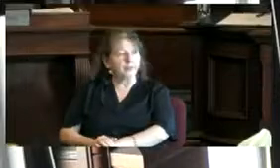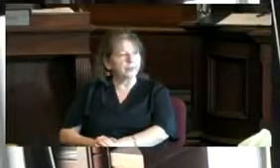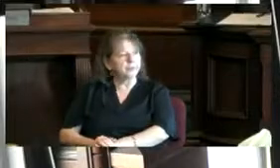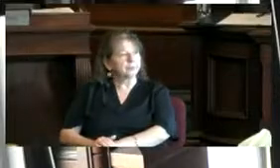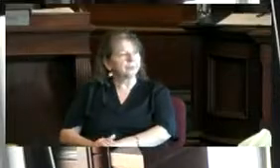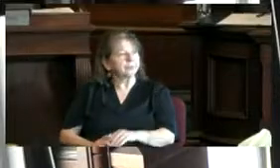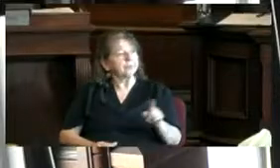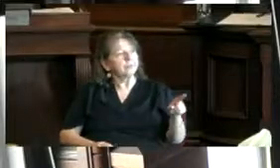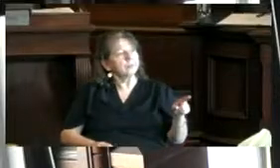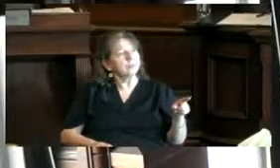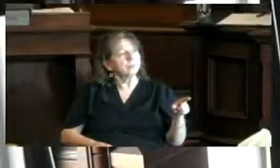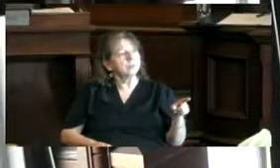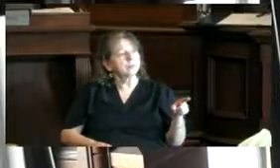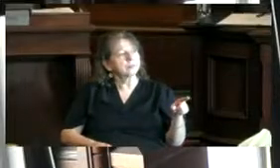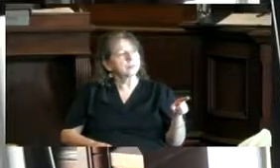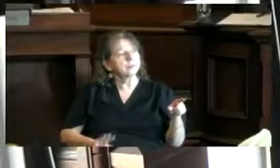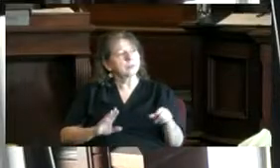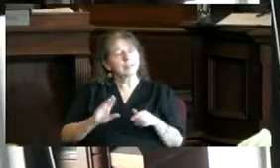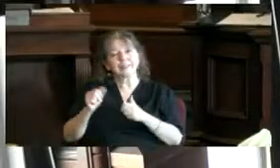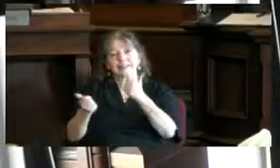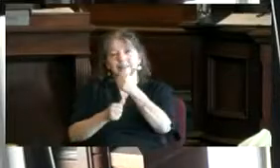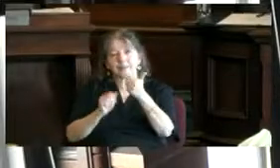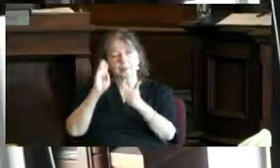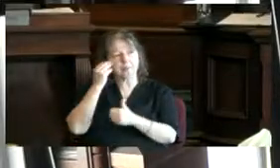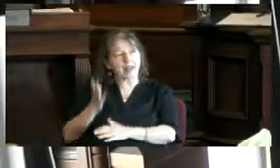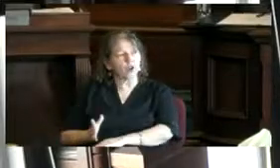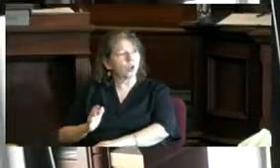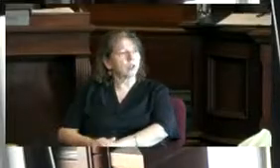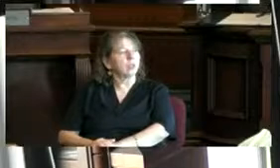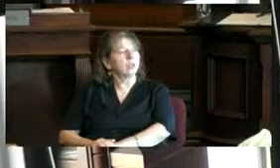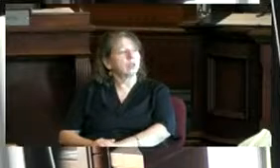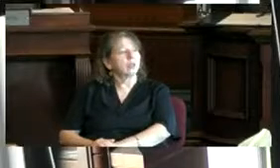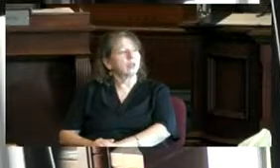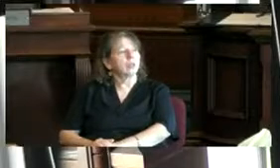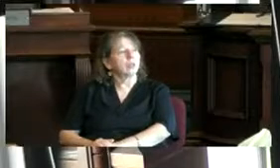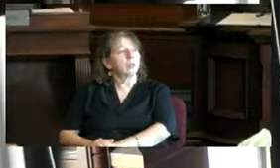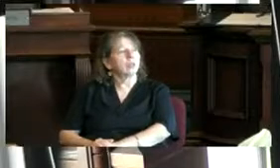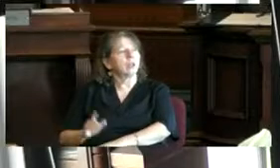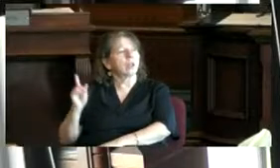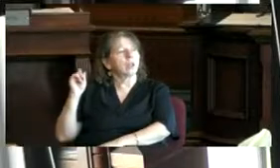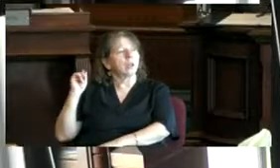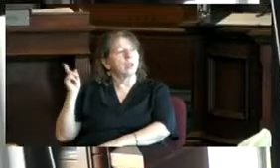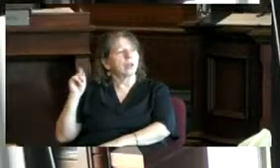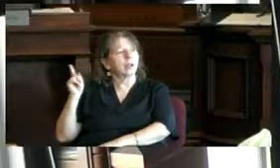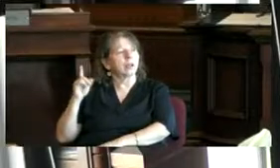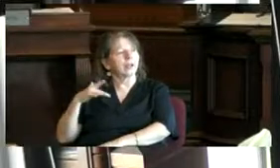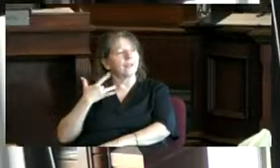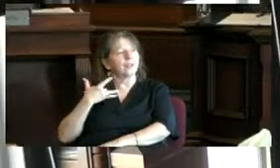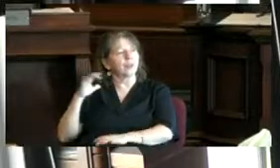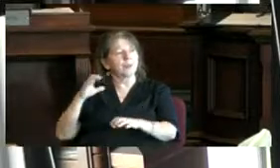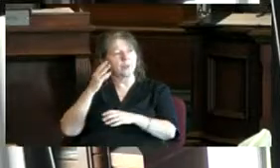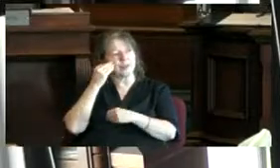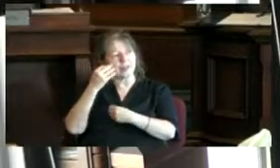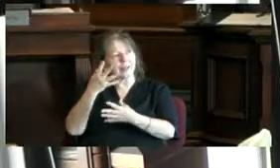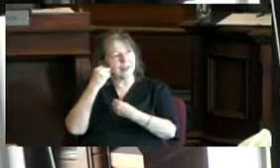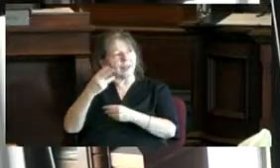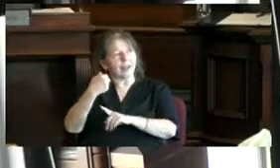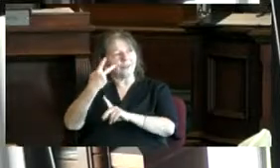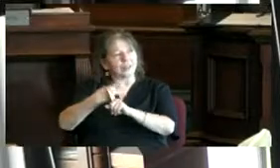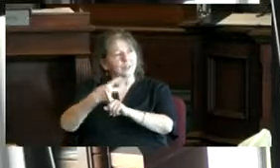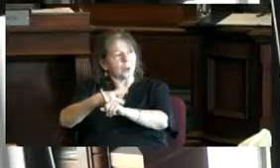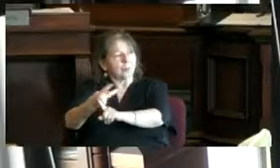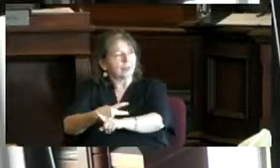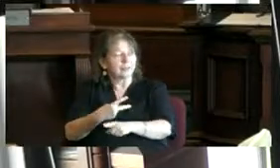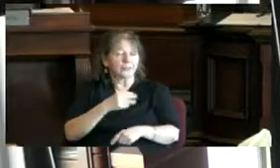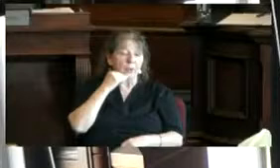up on that, if I may, I think Councilmember or Chair Patterson, you know, feels like we're doing these updates every other month, whether it be